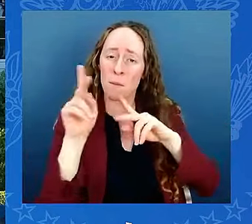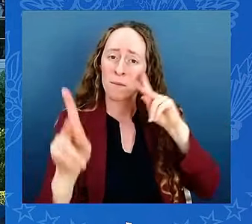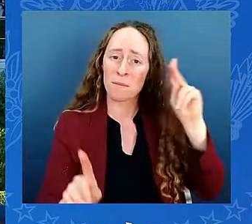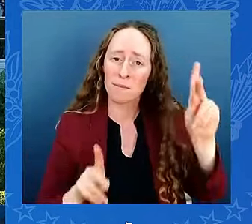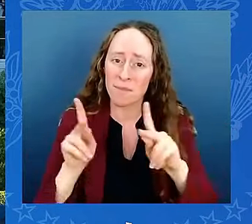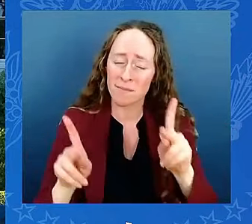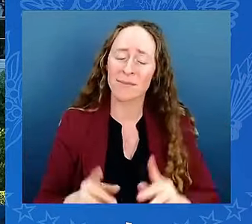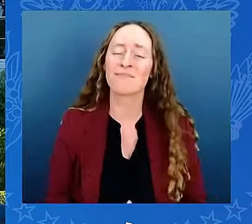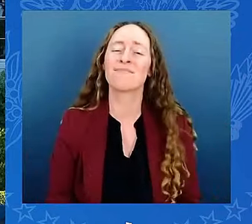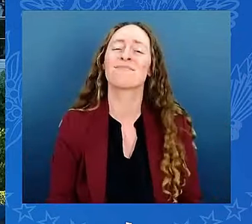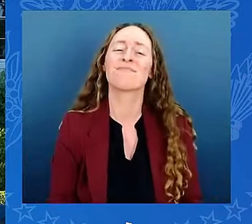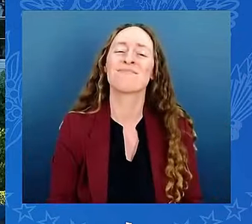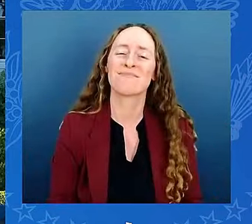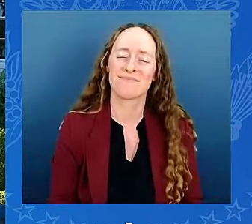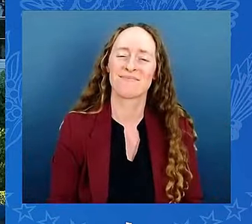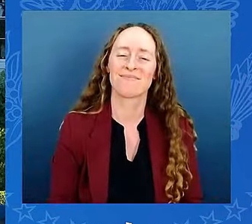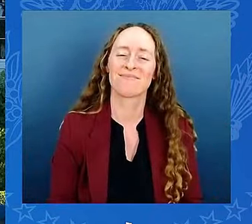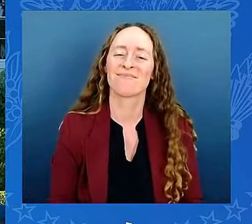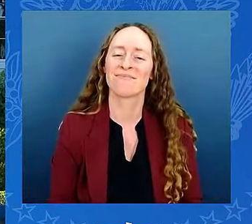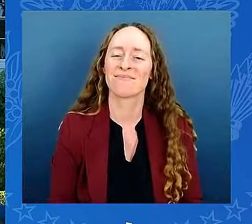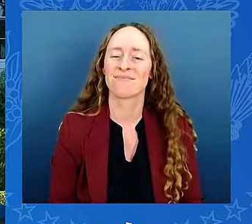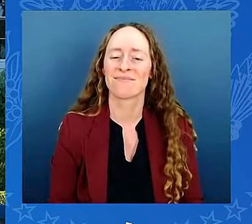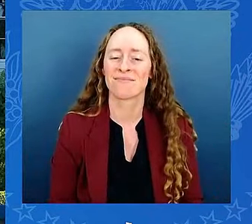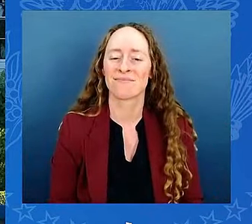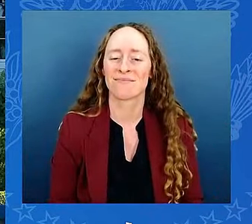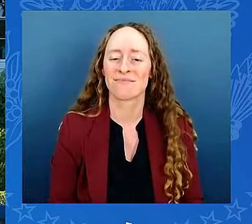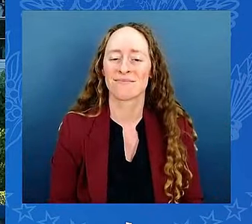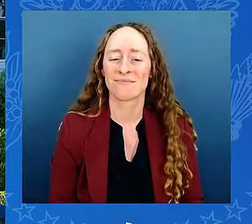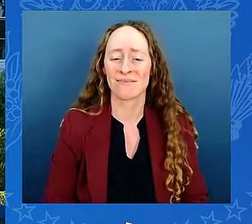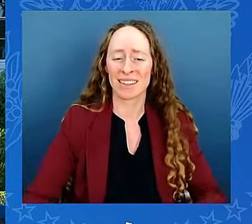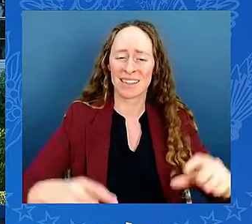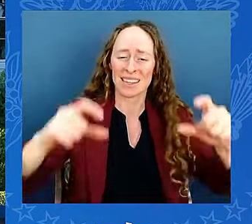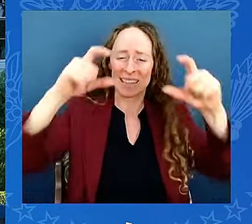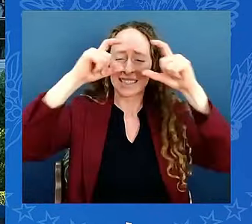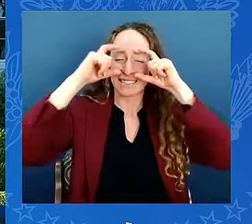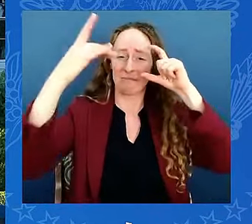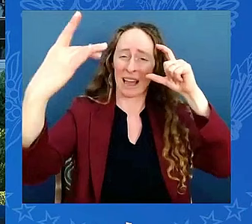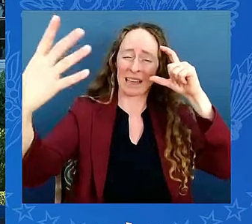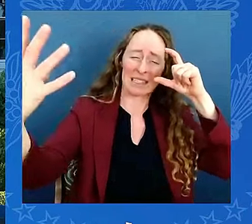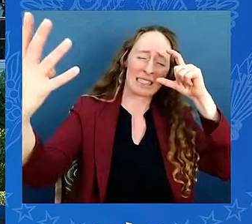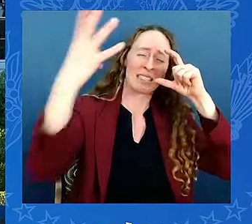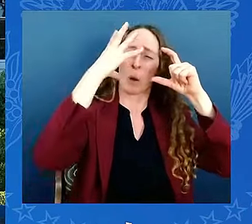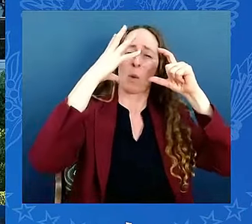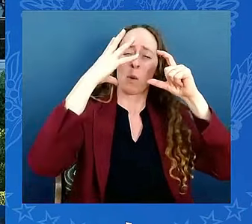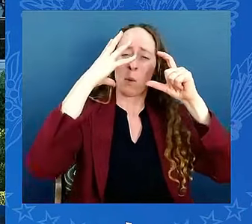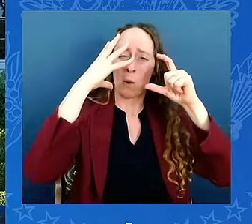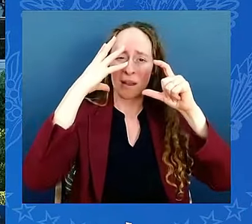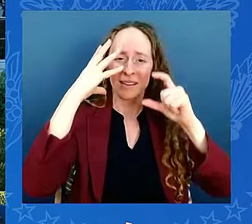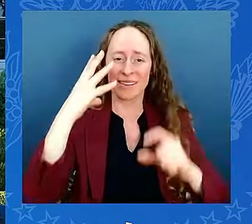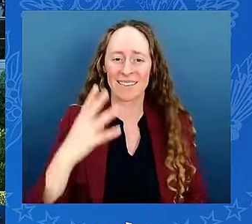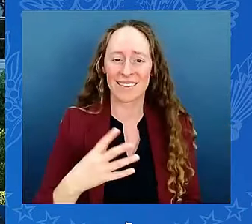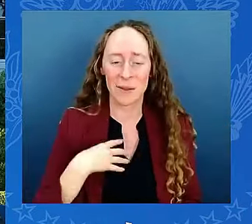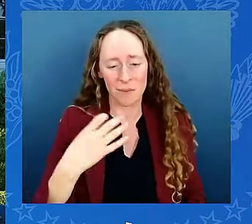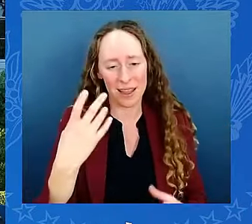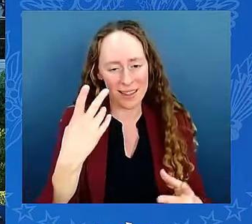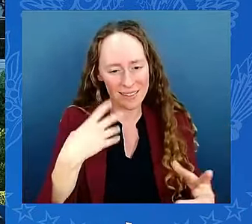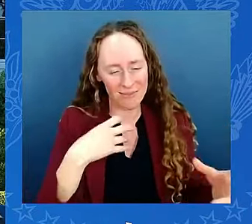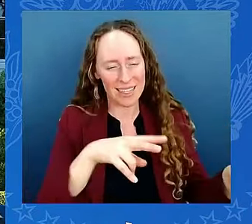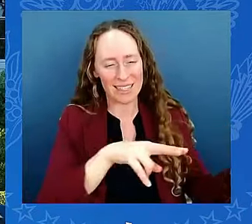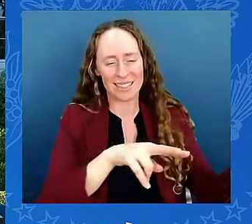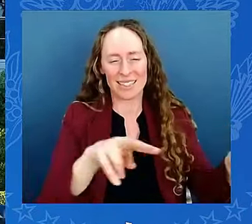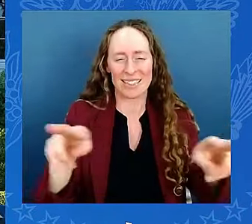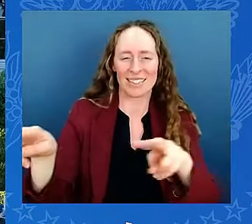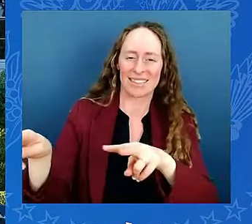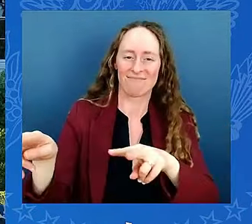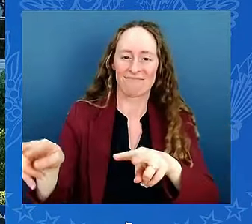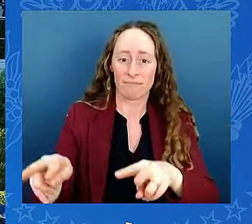the reason I put these glasses on, the sun's shining that way, and I want to see you all over there. As well as the late Dianne Feinstein, Representative Sheila